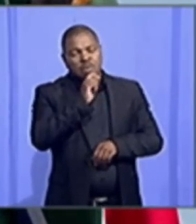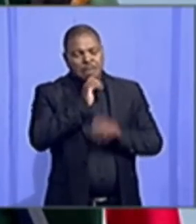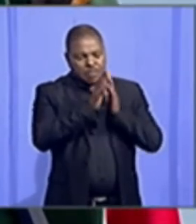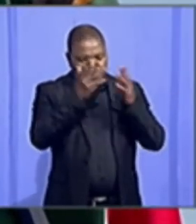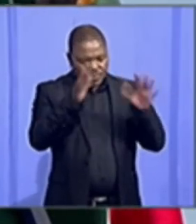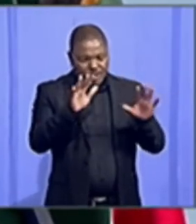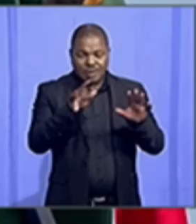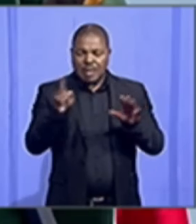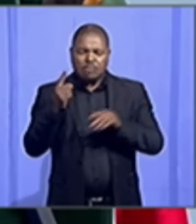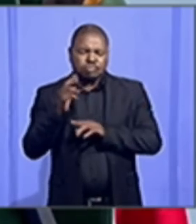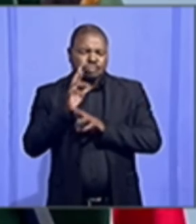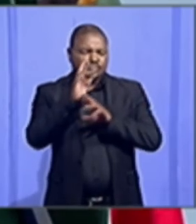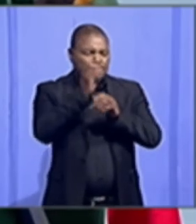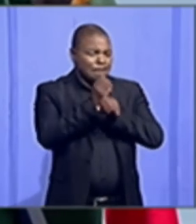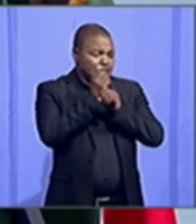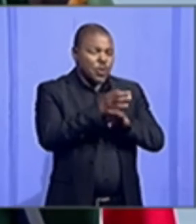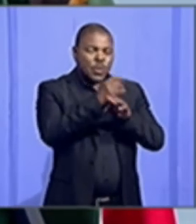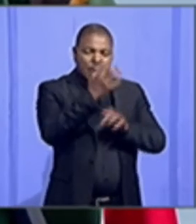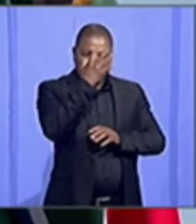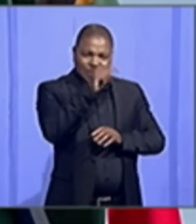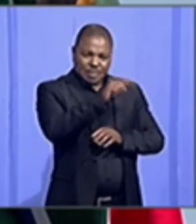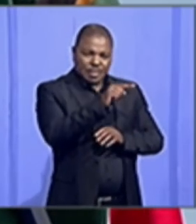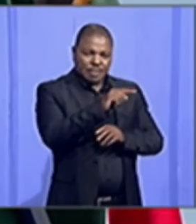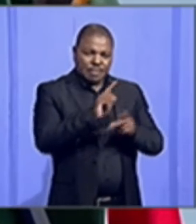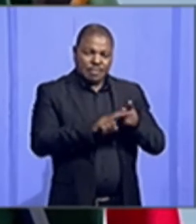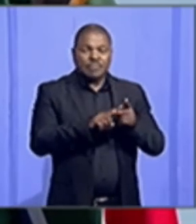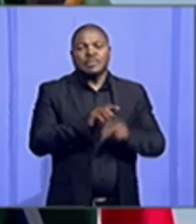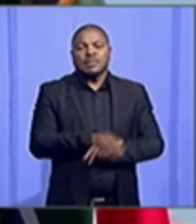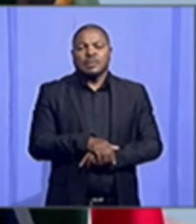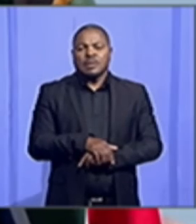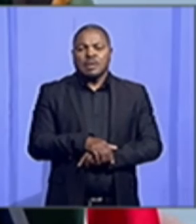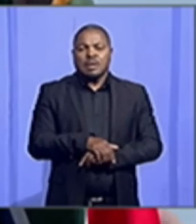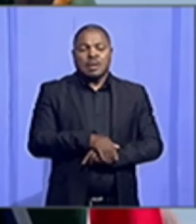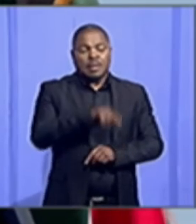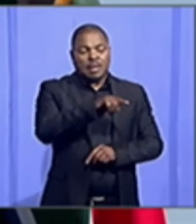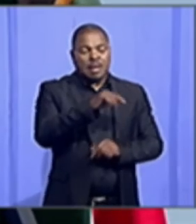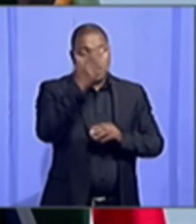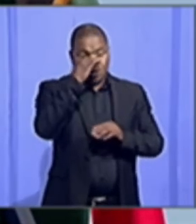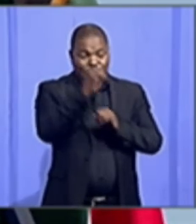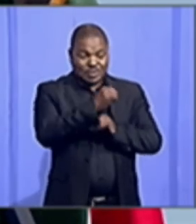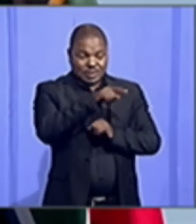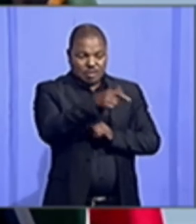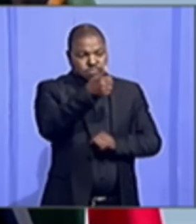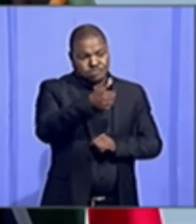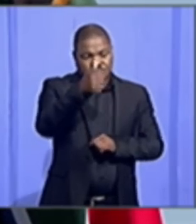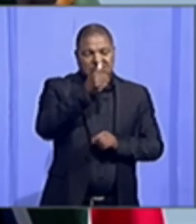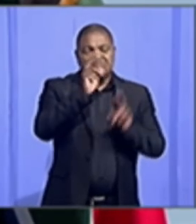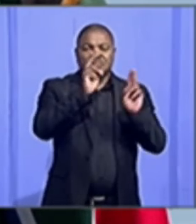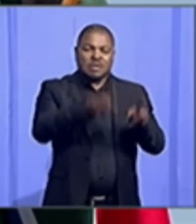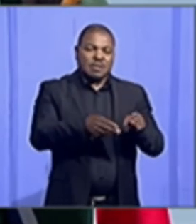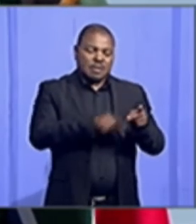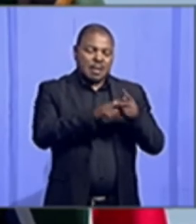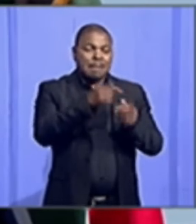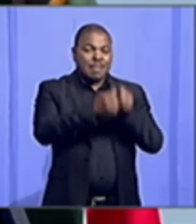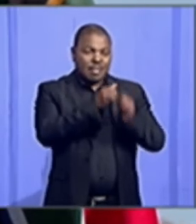hit the mosque where he was praying. Ahmed Abbasi, the head of my office, was killed, and so was his